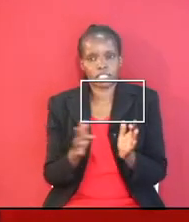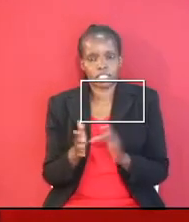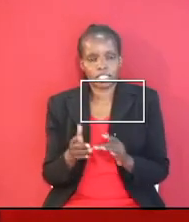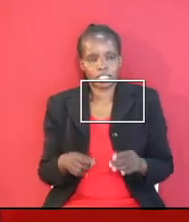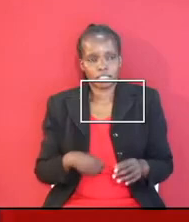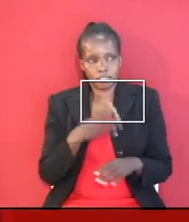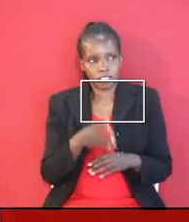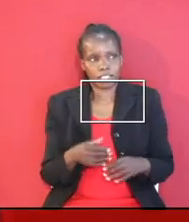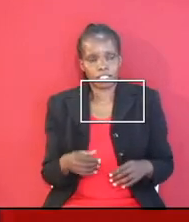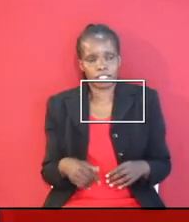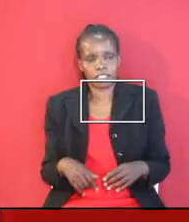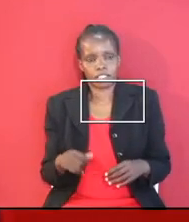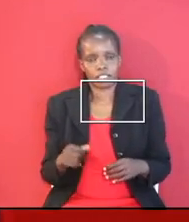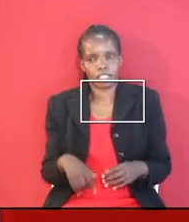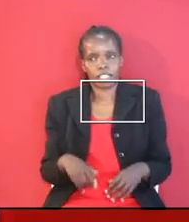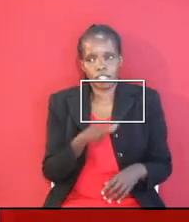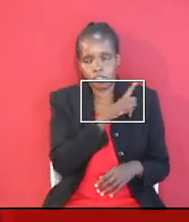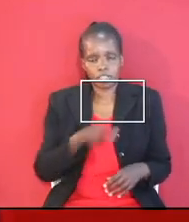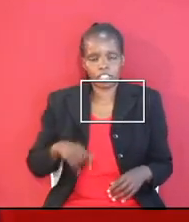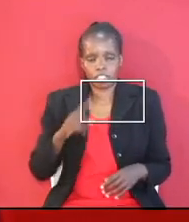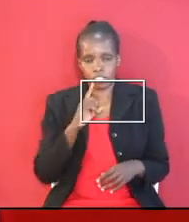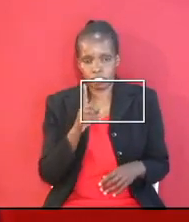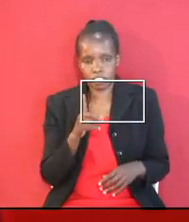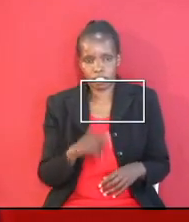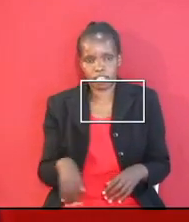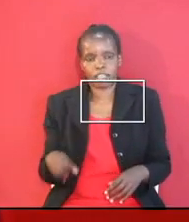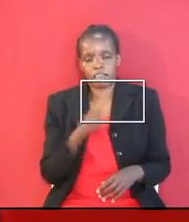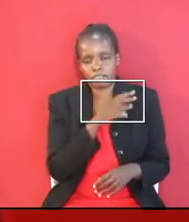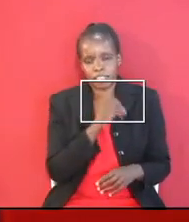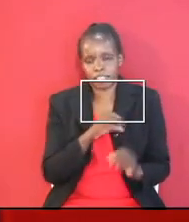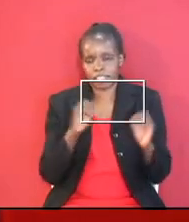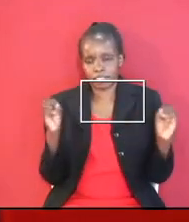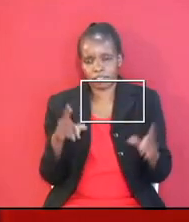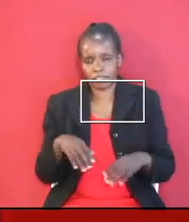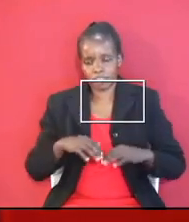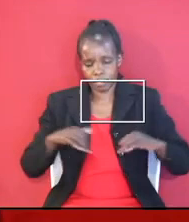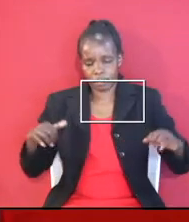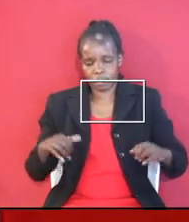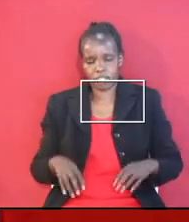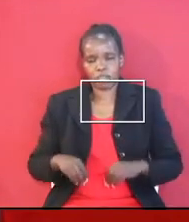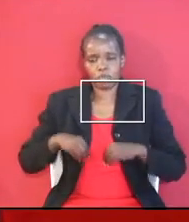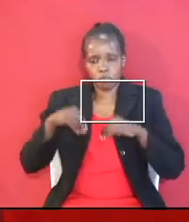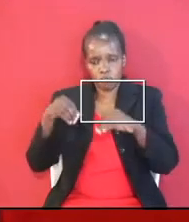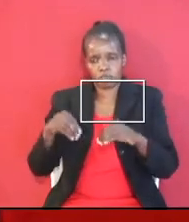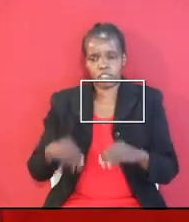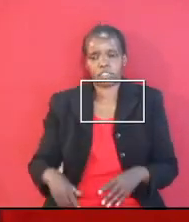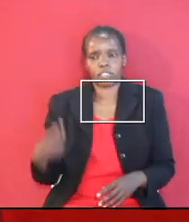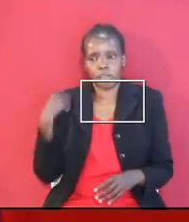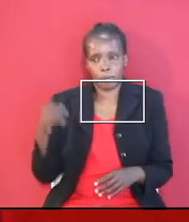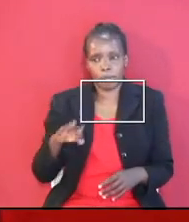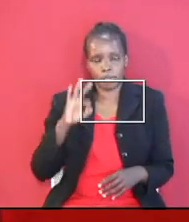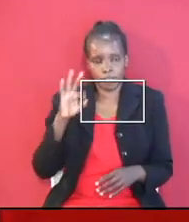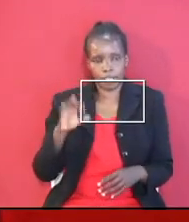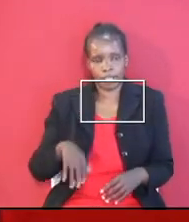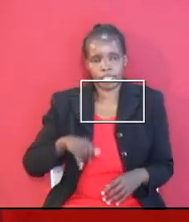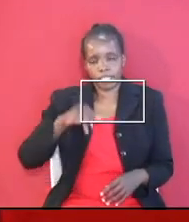so shall we. Because the Lord is telling us, do not fear what you're about to suffer. You are going into level number three.